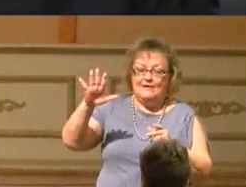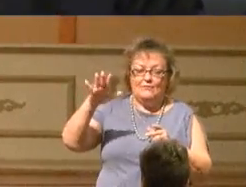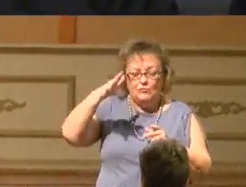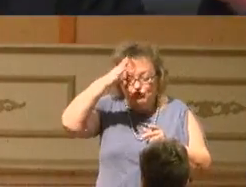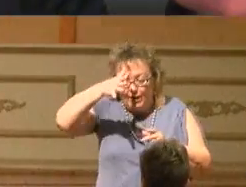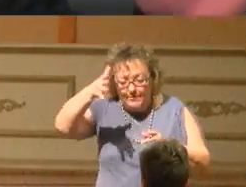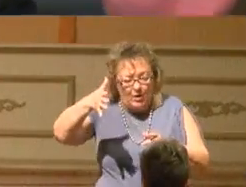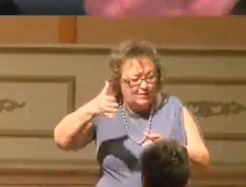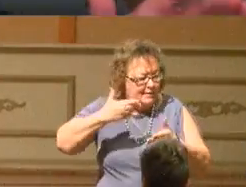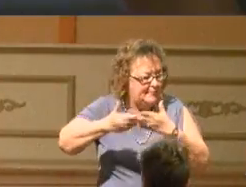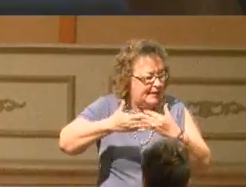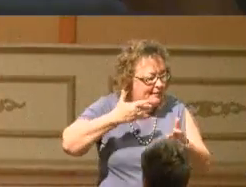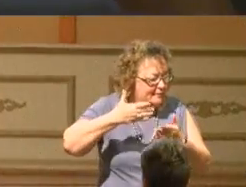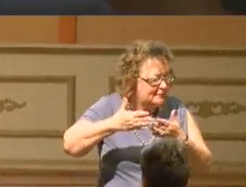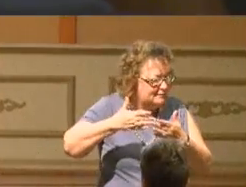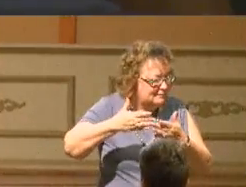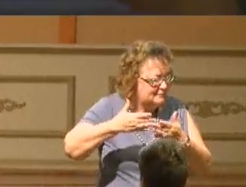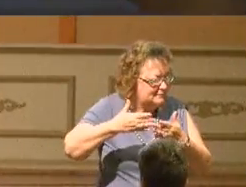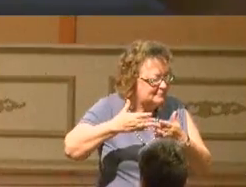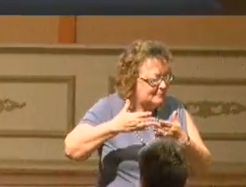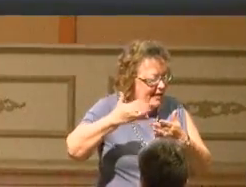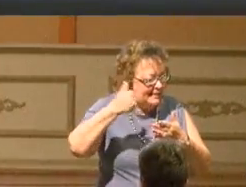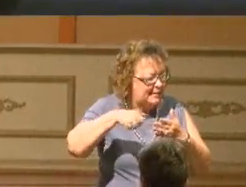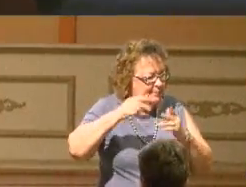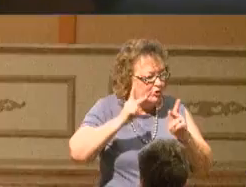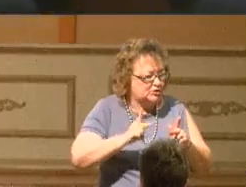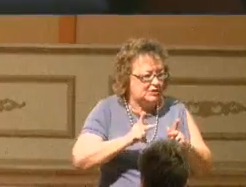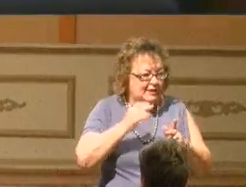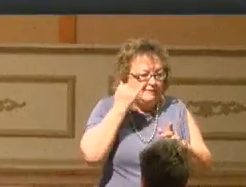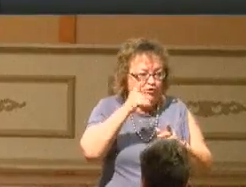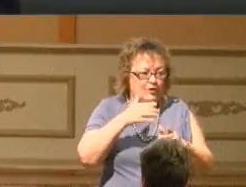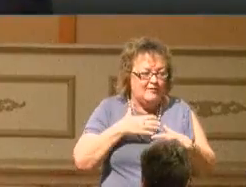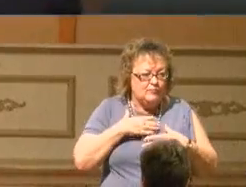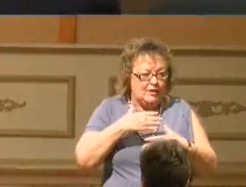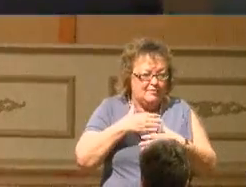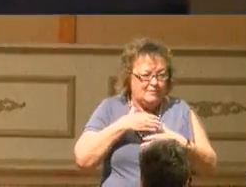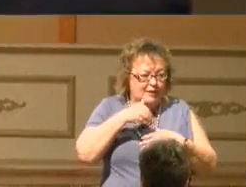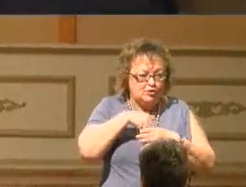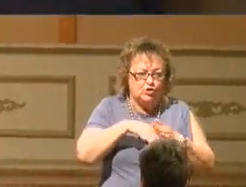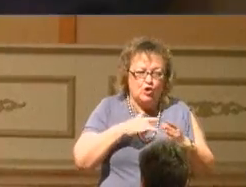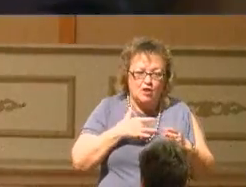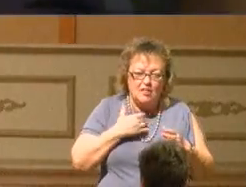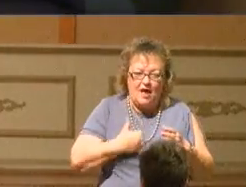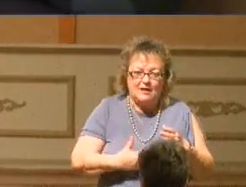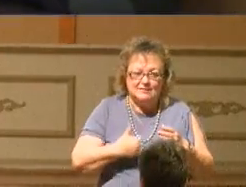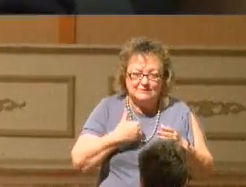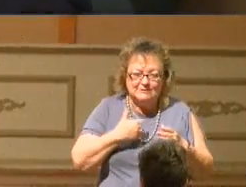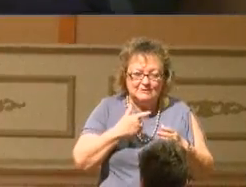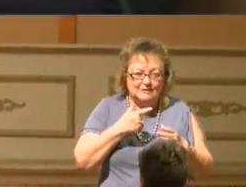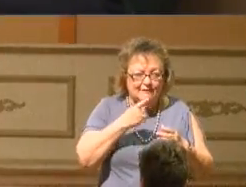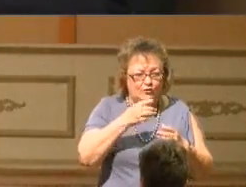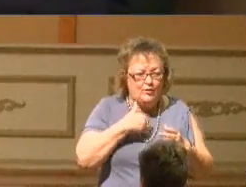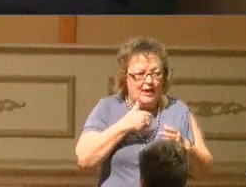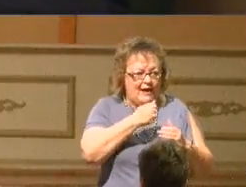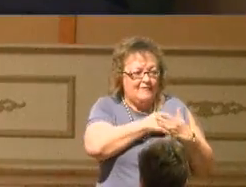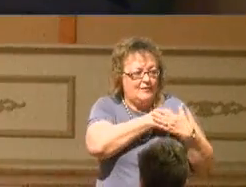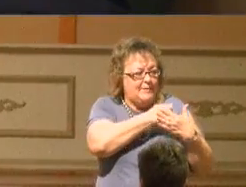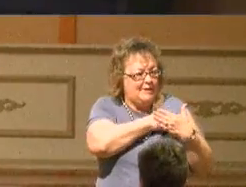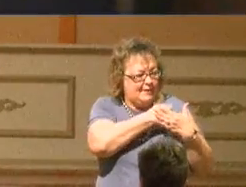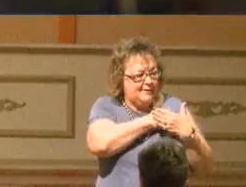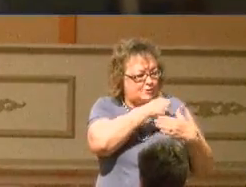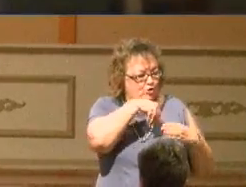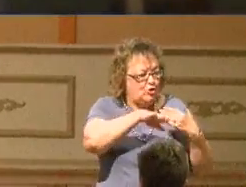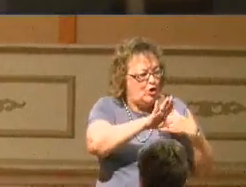grandpa. If you have breath in your lungs, if you have a beating in your